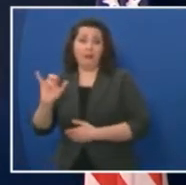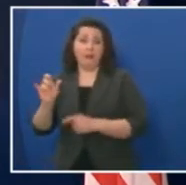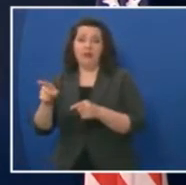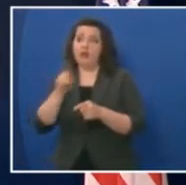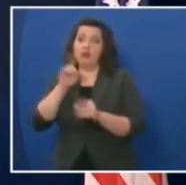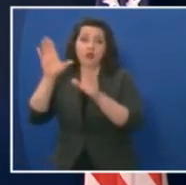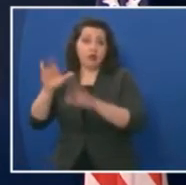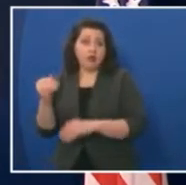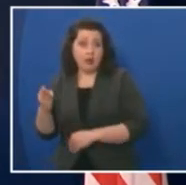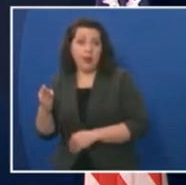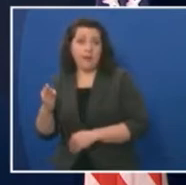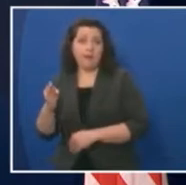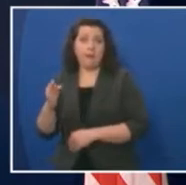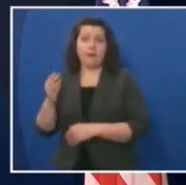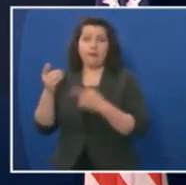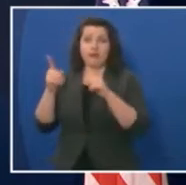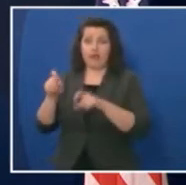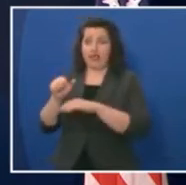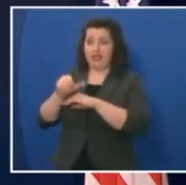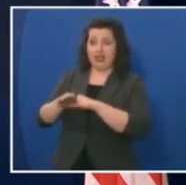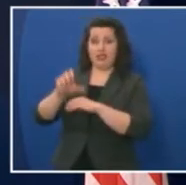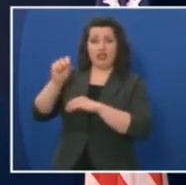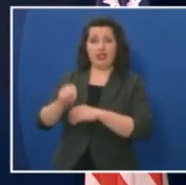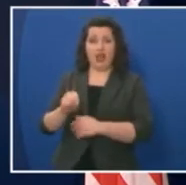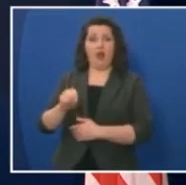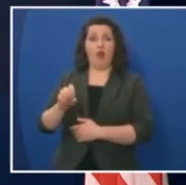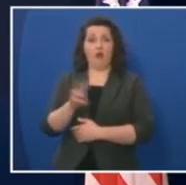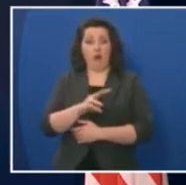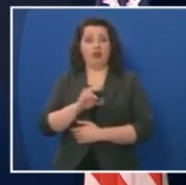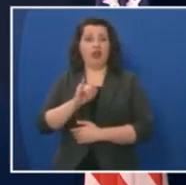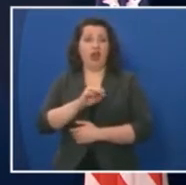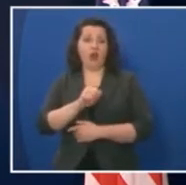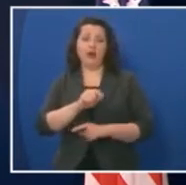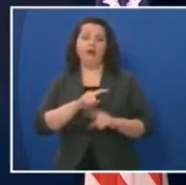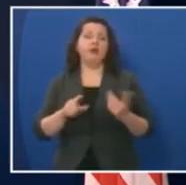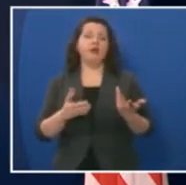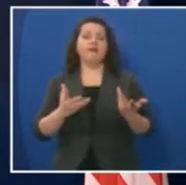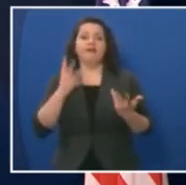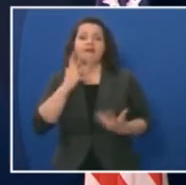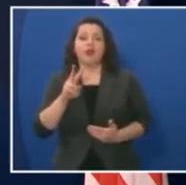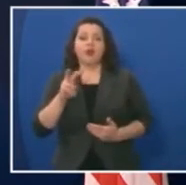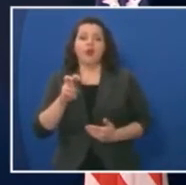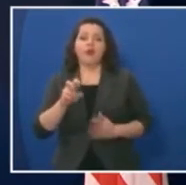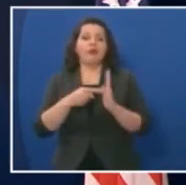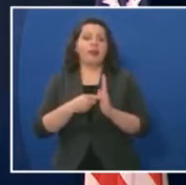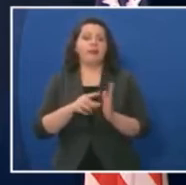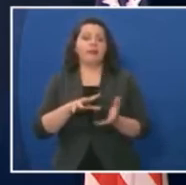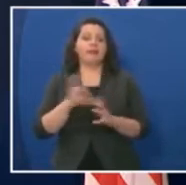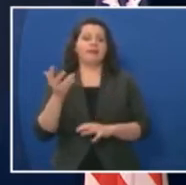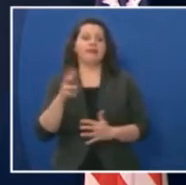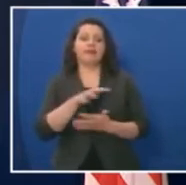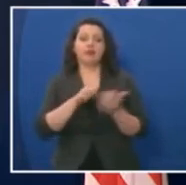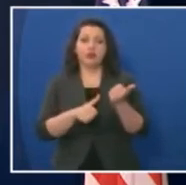job. When we sent some tests down to Southwest Iowa, we had, unfortunately, 200 samples that were spoiled, and we had to